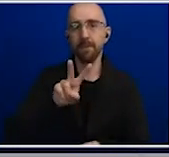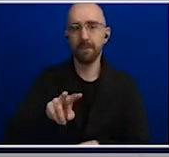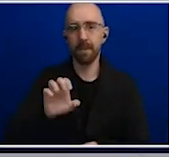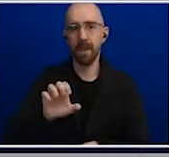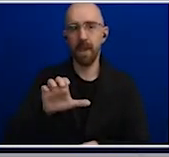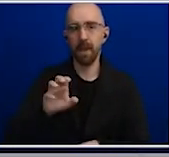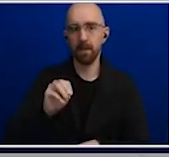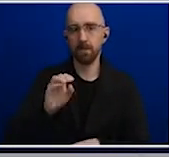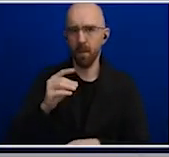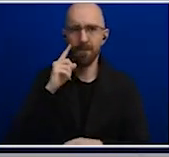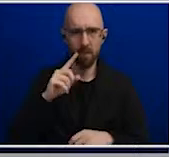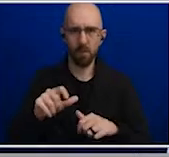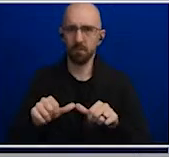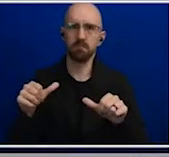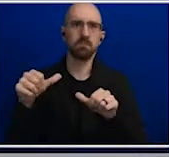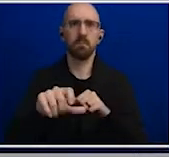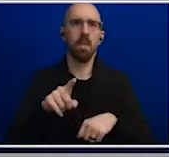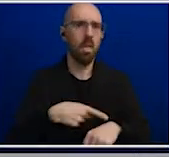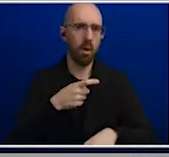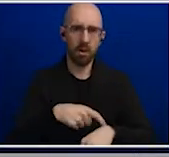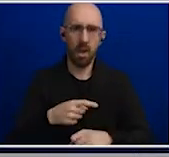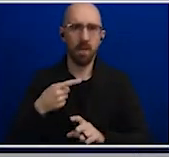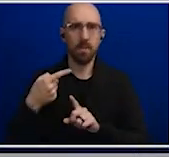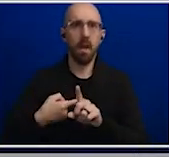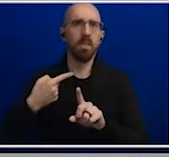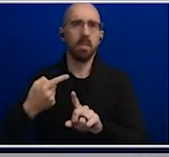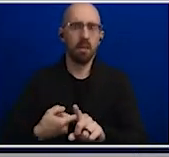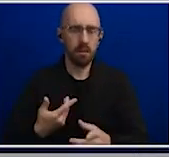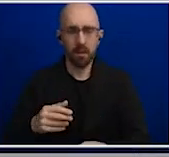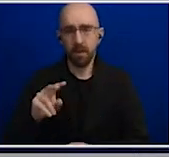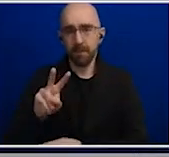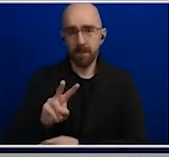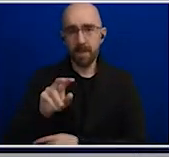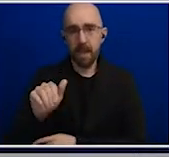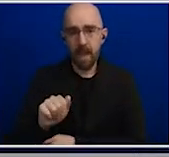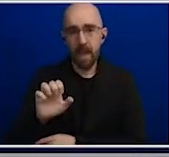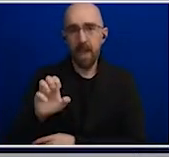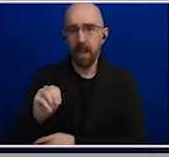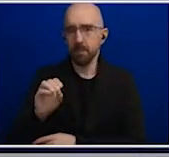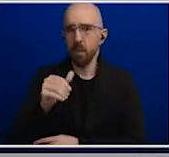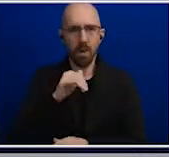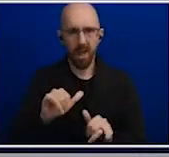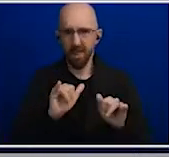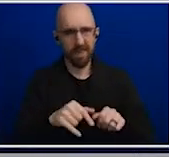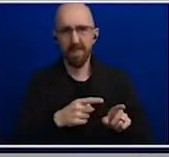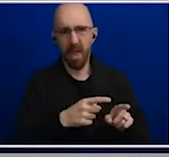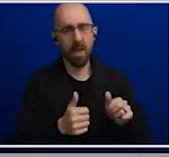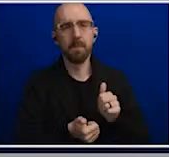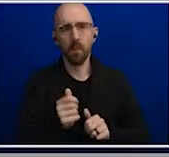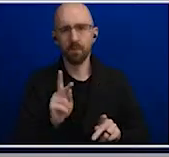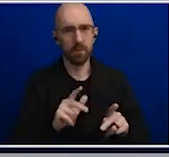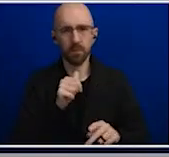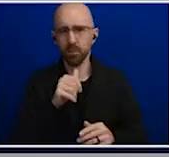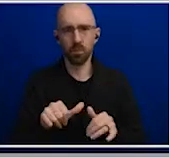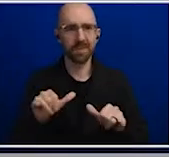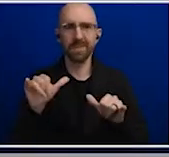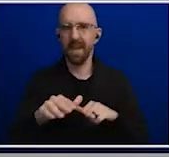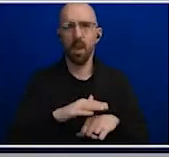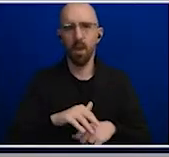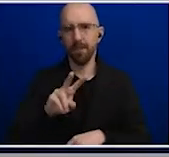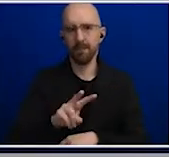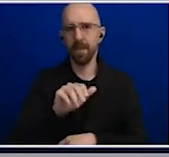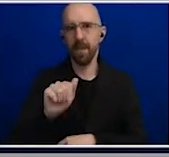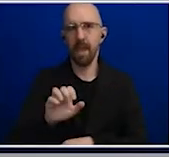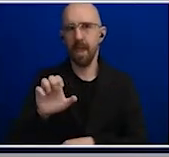of times, months. VA ECMO is not like that. Most people don't stay on VA ECMO support